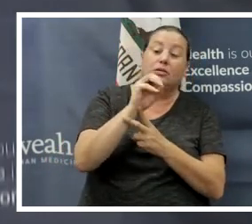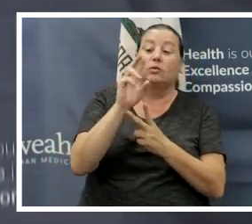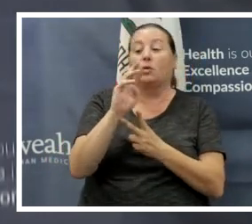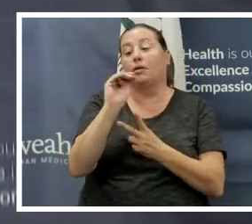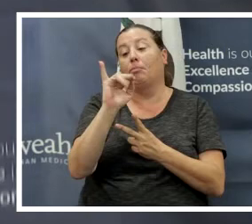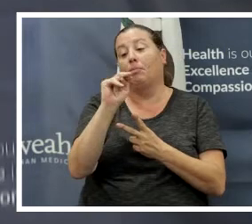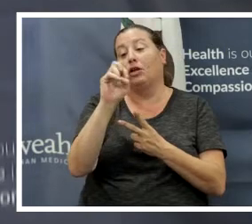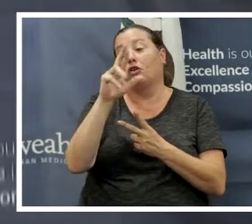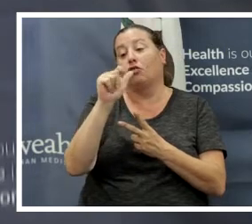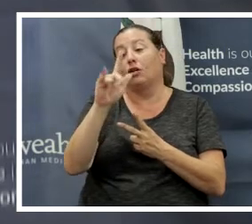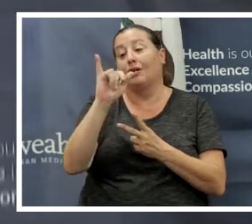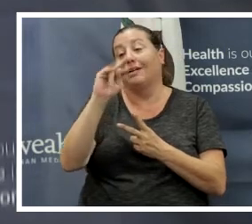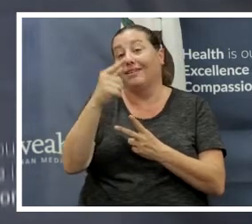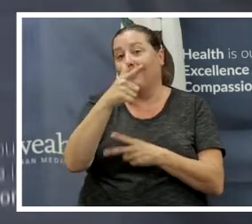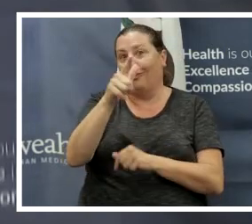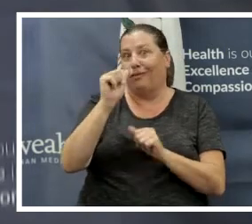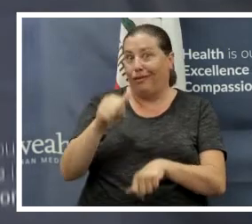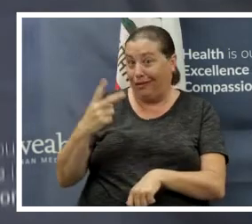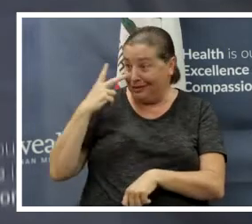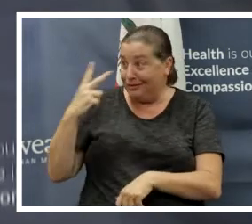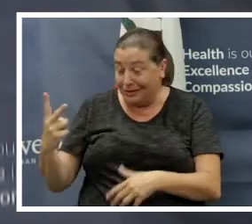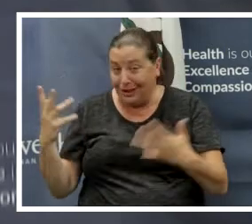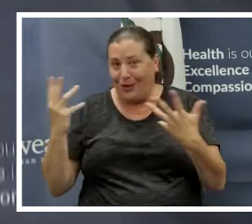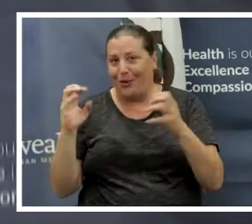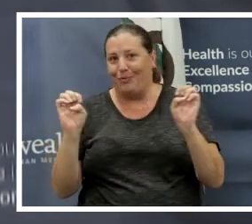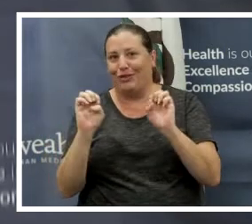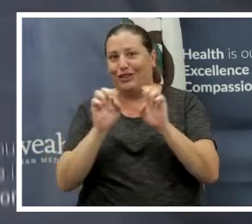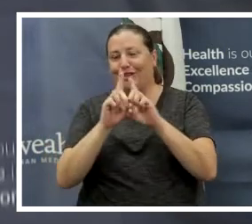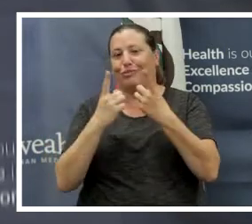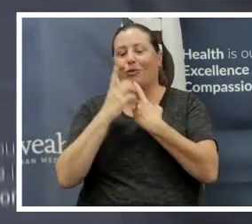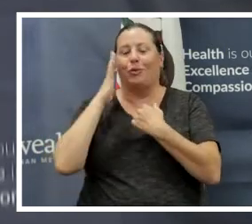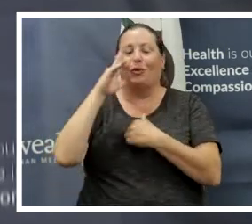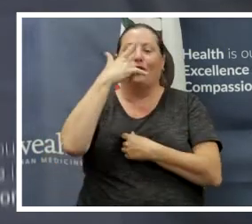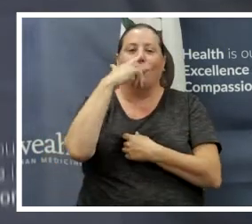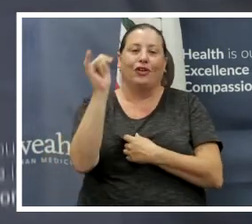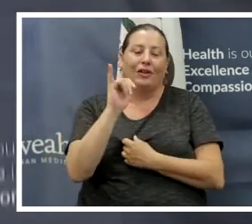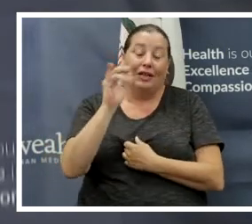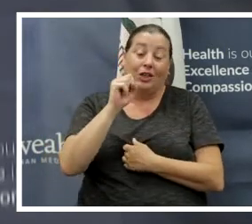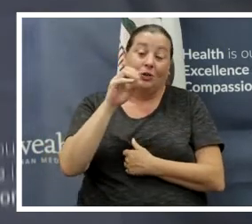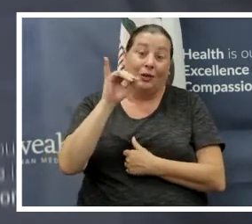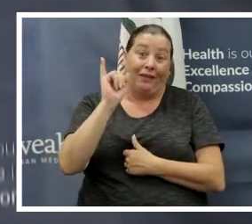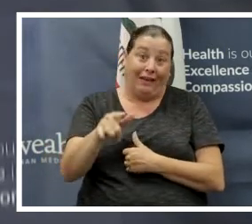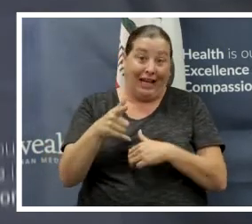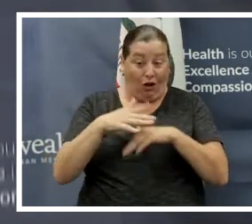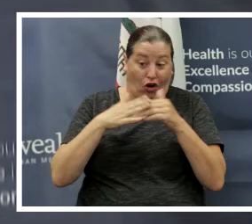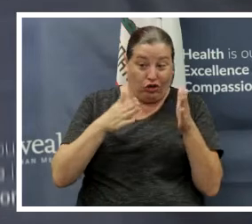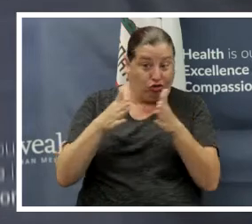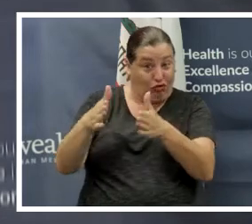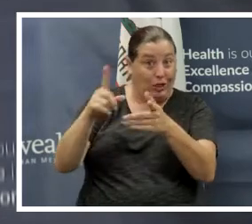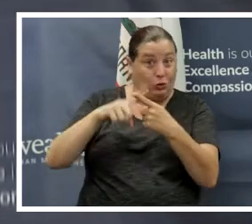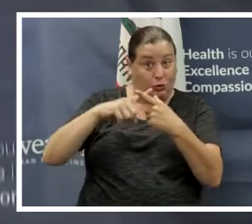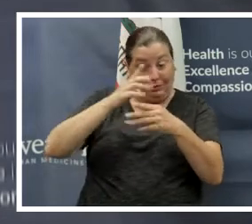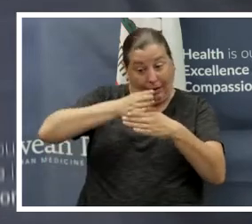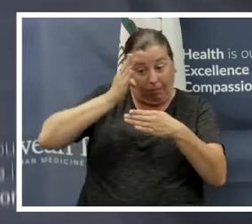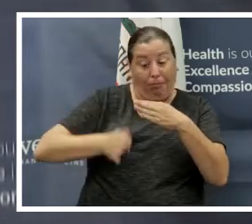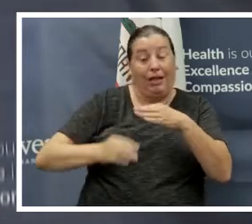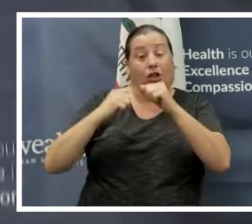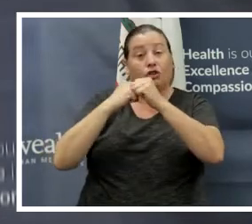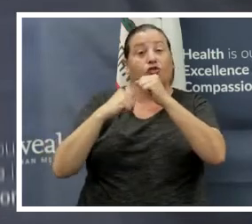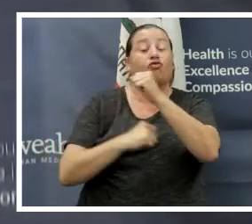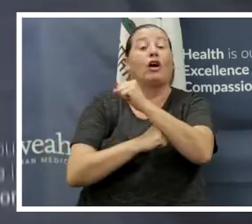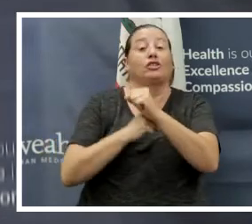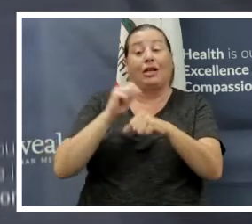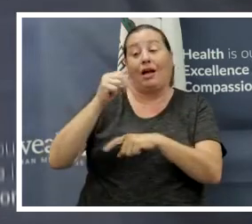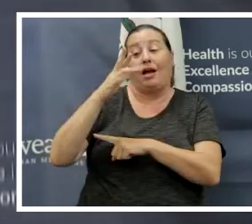new emergency department is going to look like. So that's on track to have construction completed in April of next year, and then we hope to